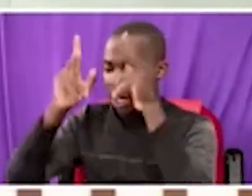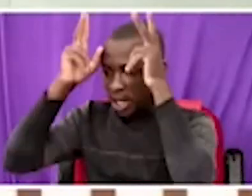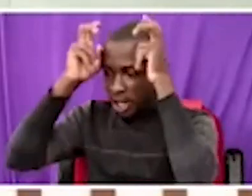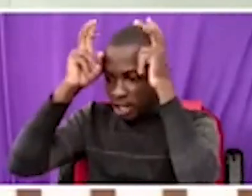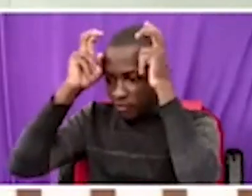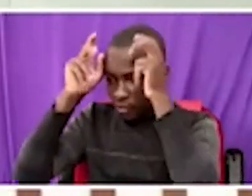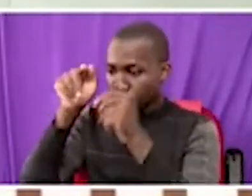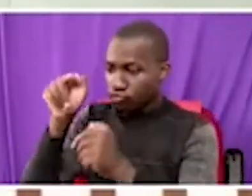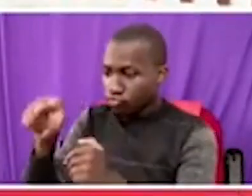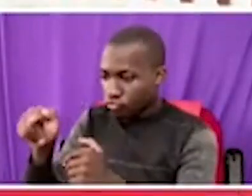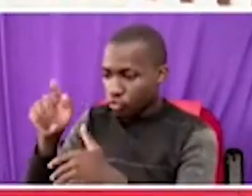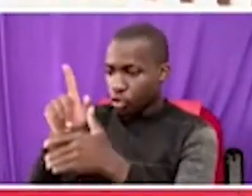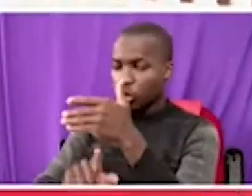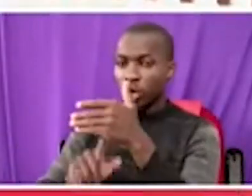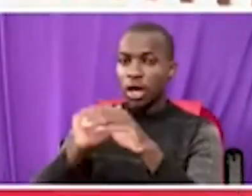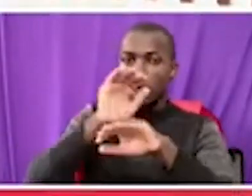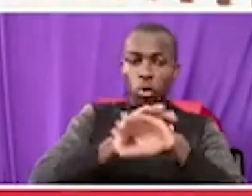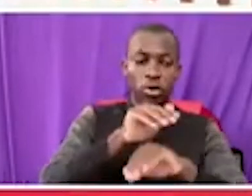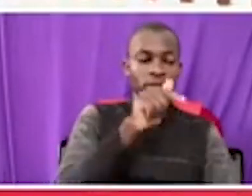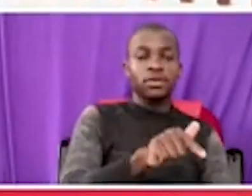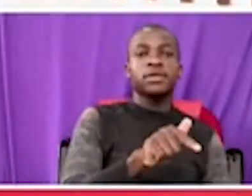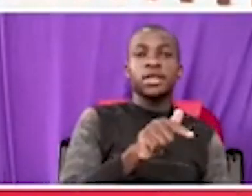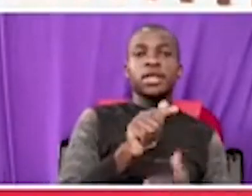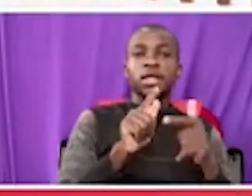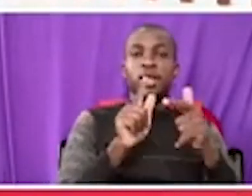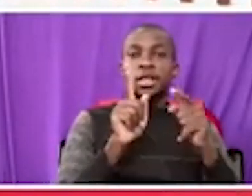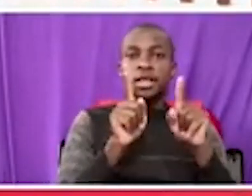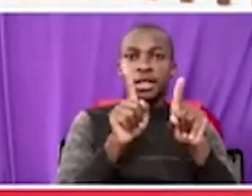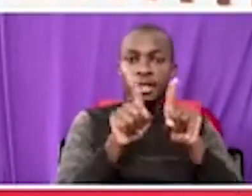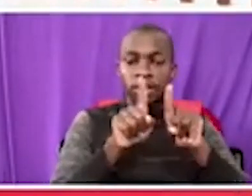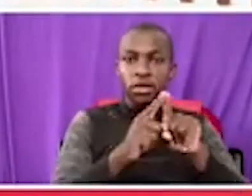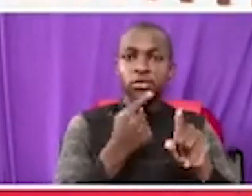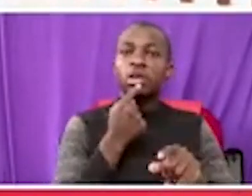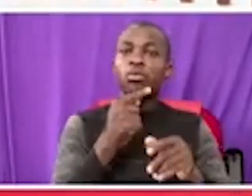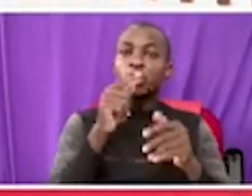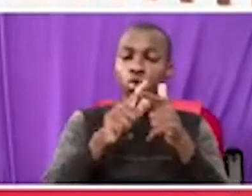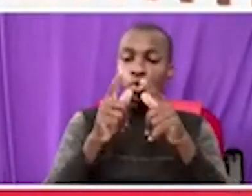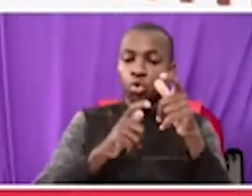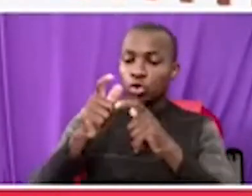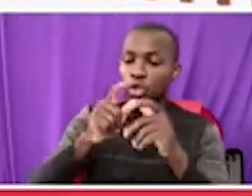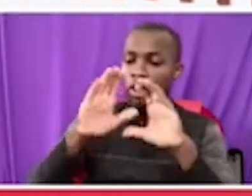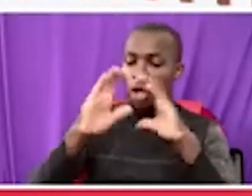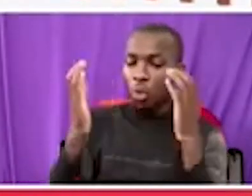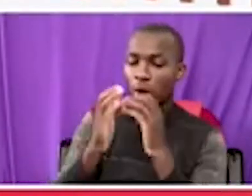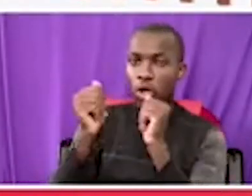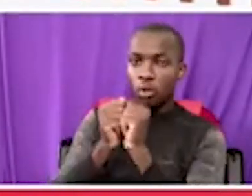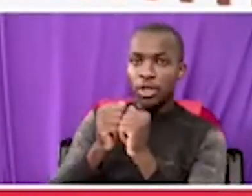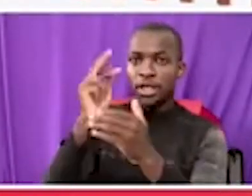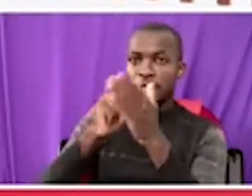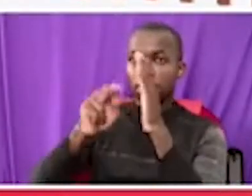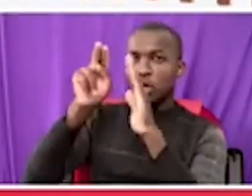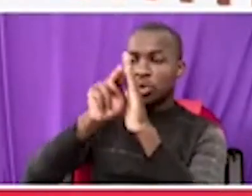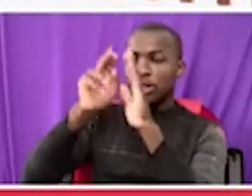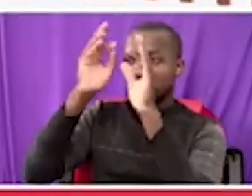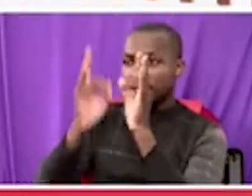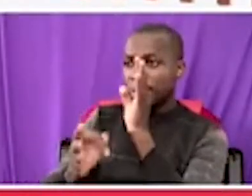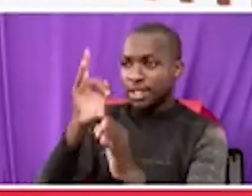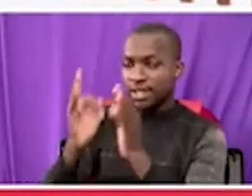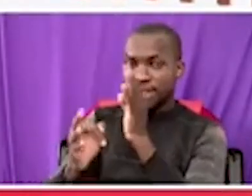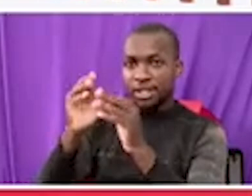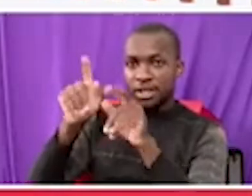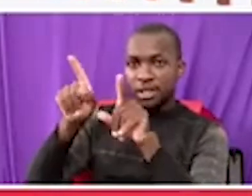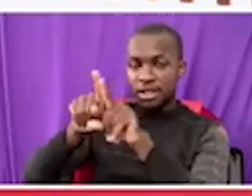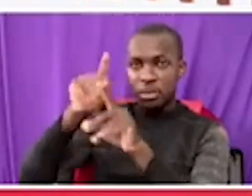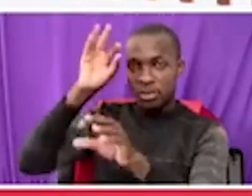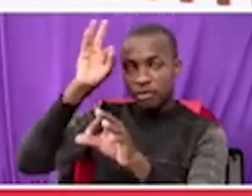truly is, and to tell us that he will judge the world with righteousness, with justice, and with faithfulness. When I was in St. Patrick's